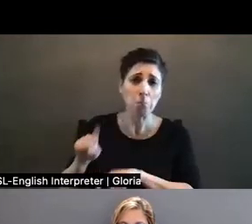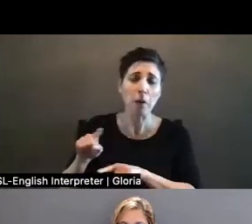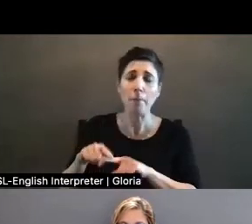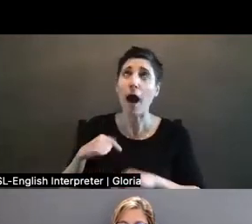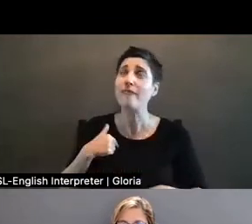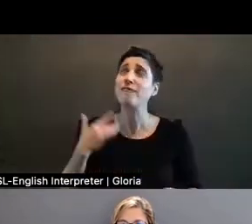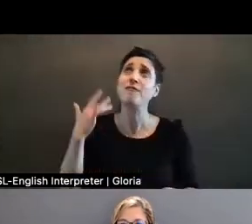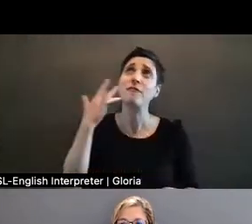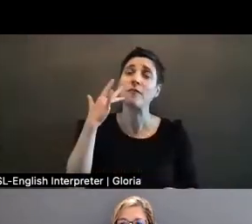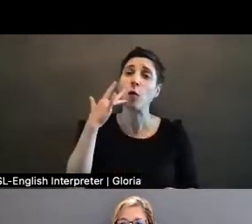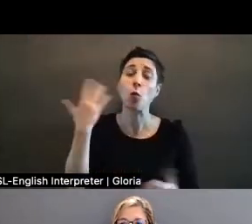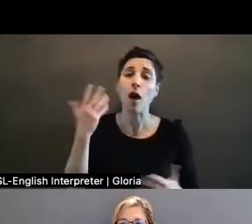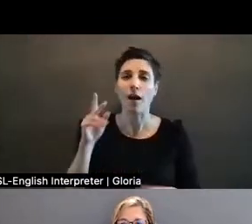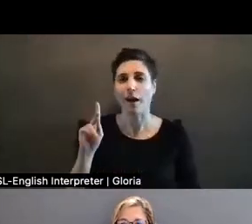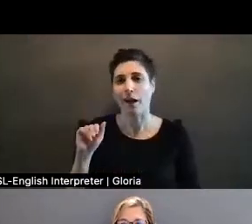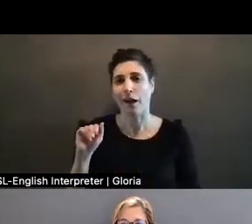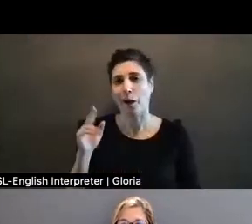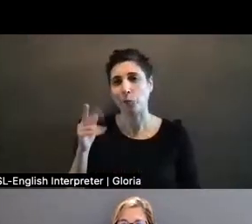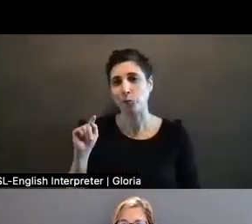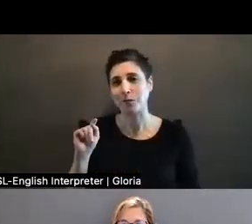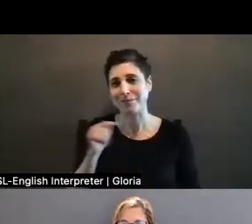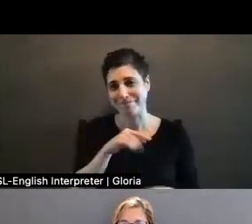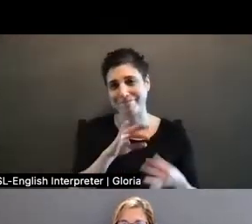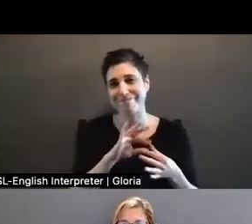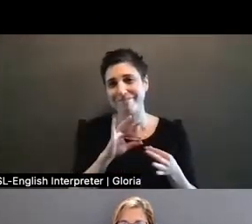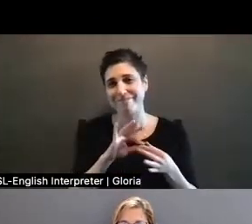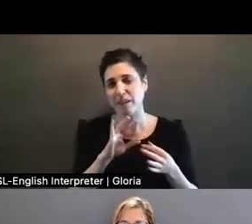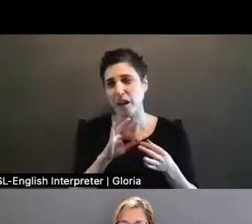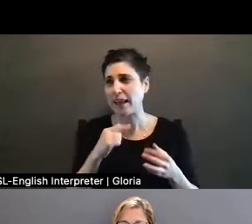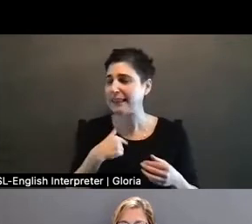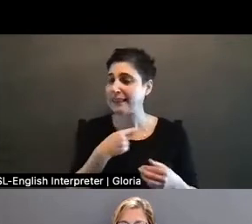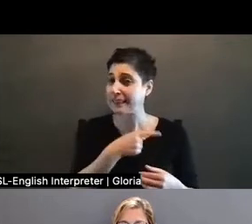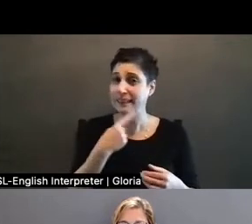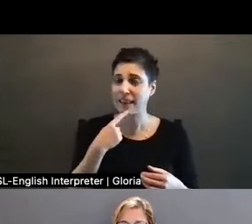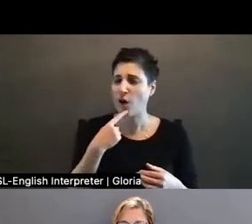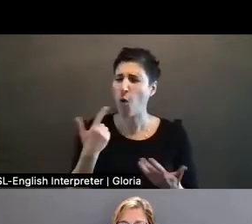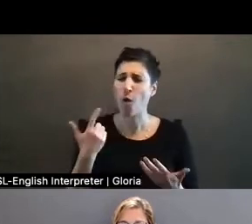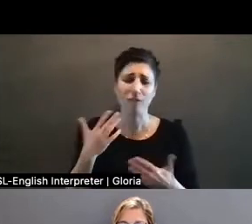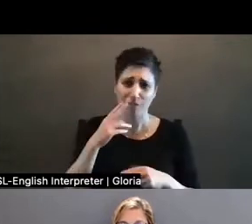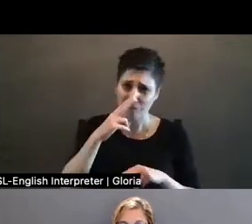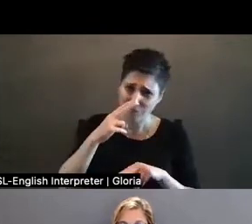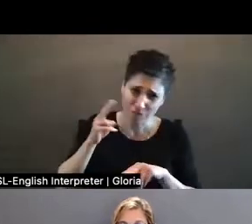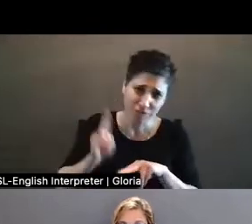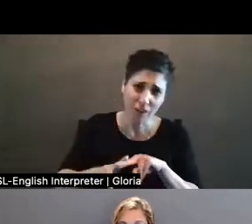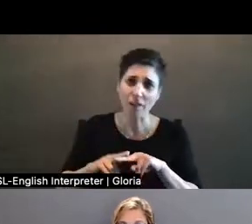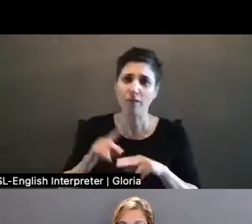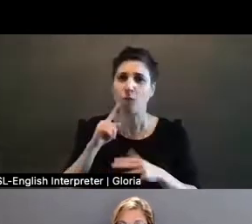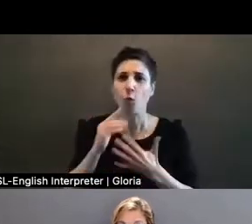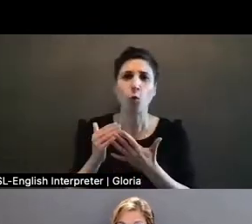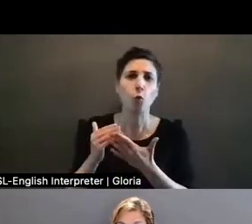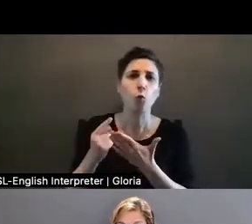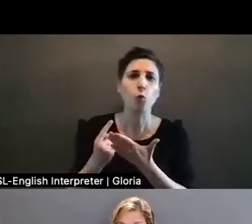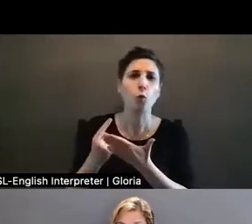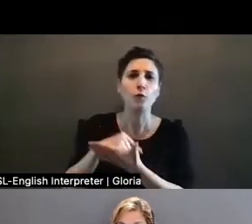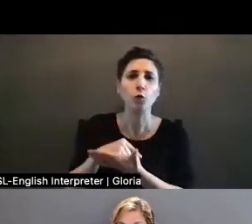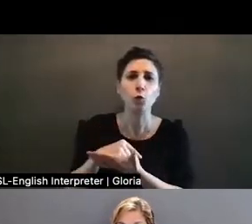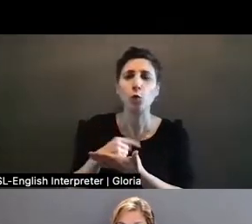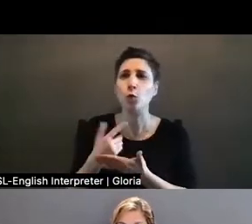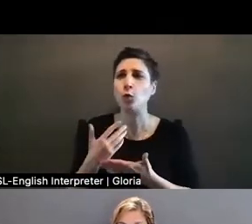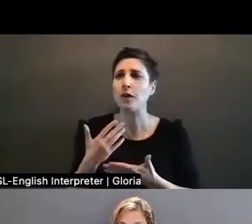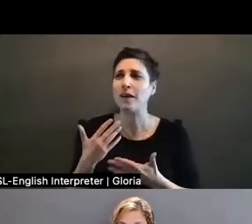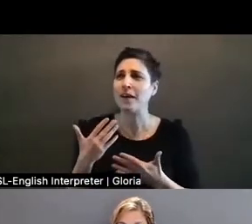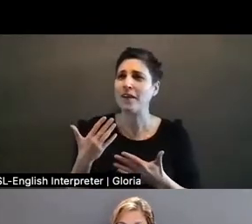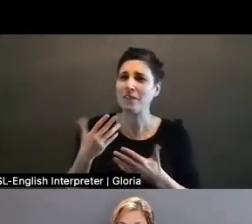Kahoot, because I find it a very fun way to review and, like some friendly competition with